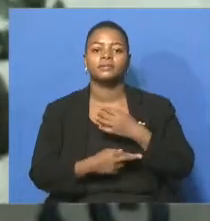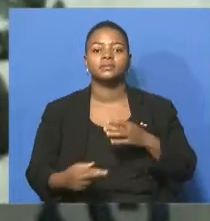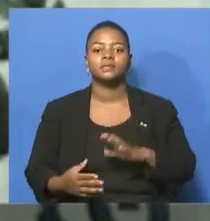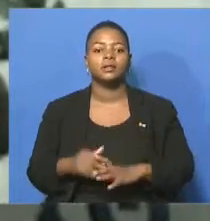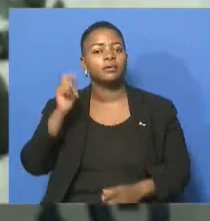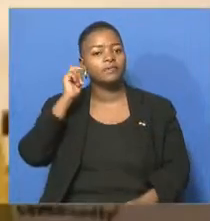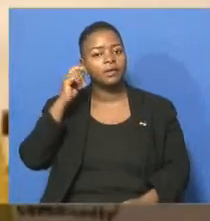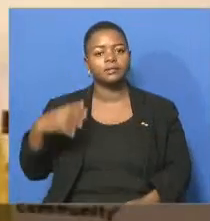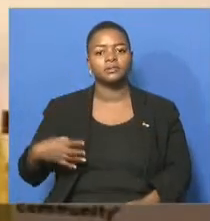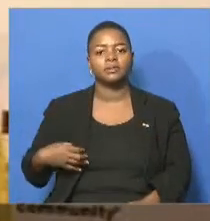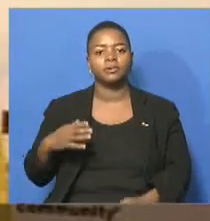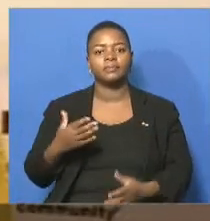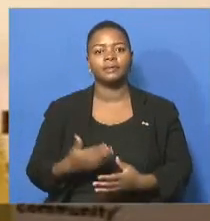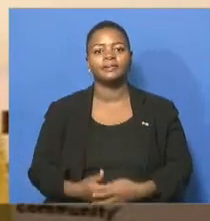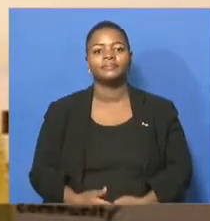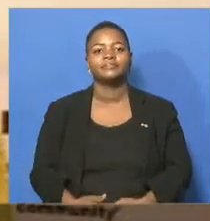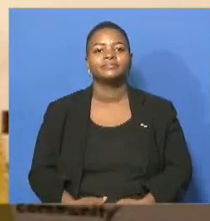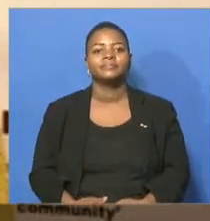basetsana.